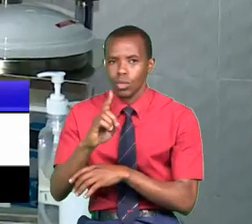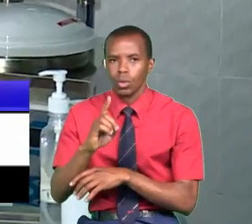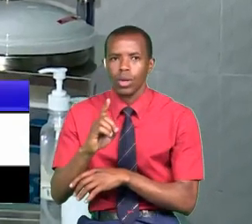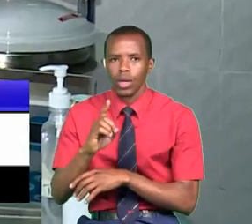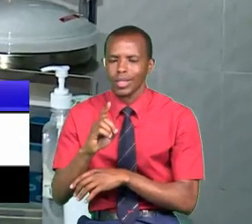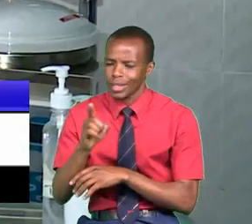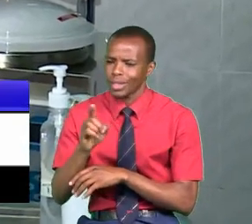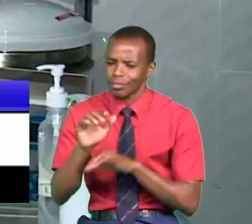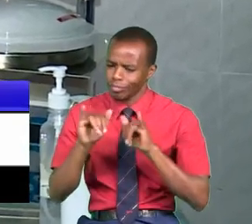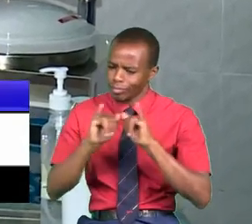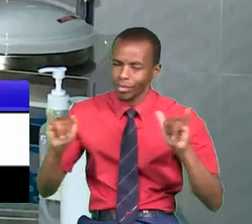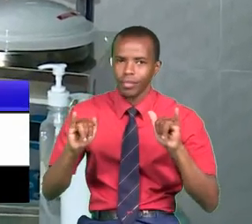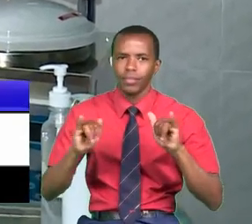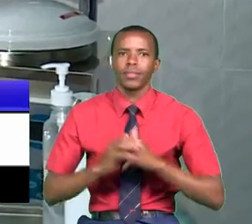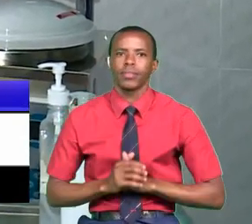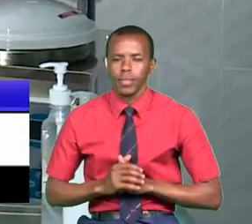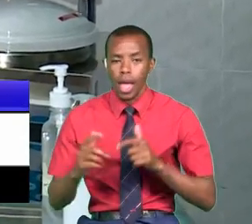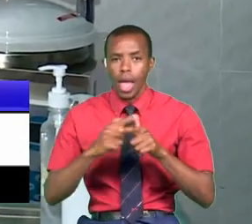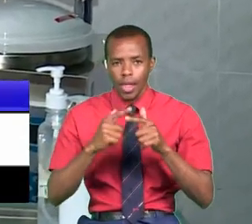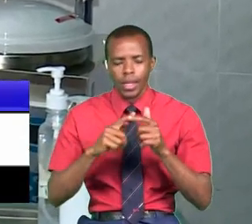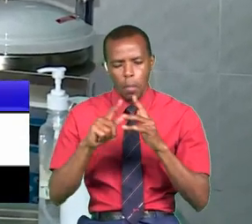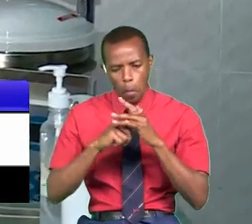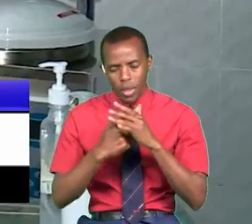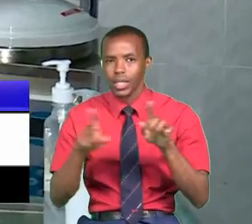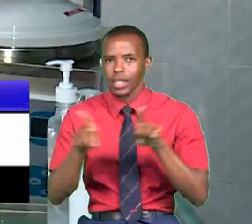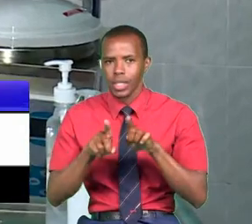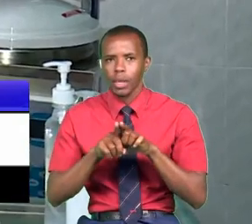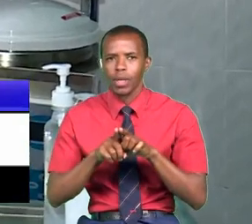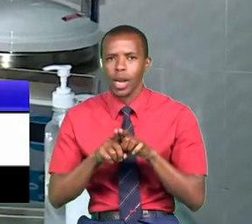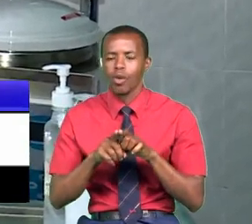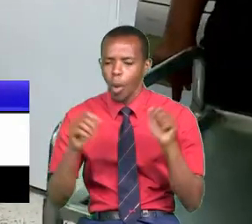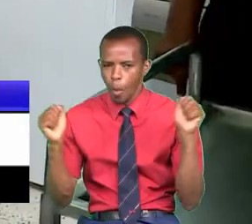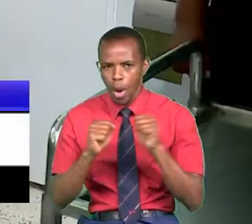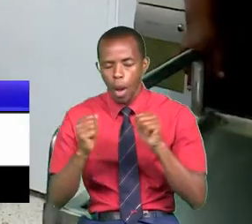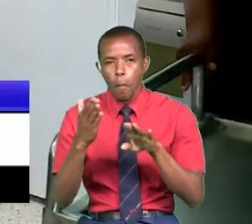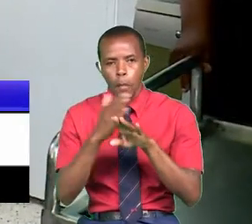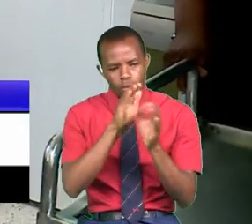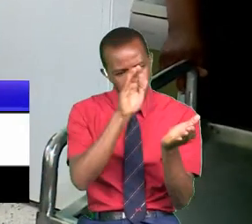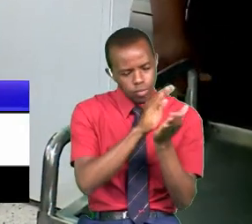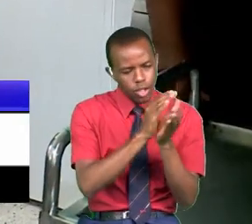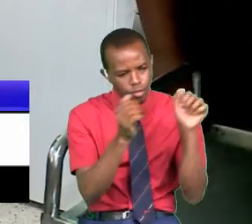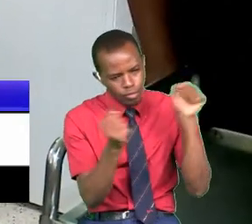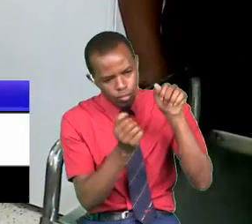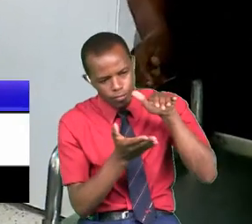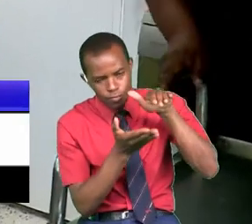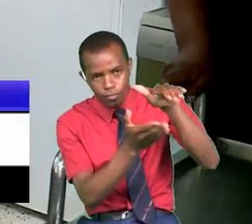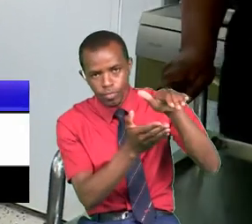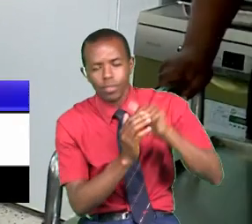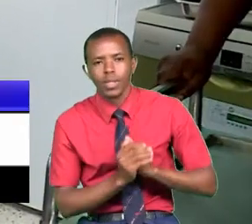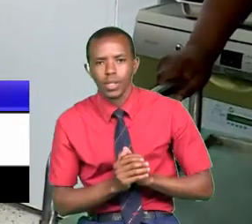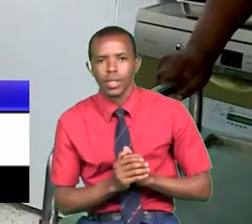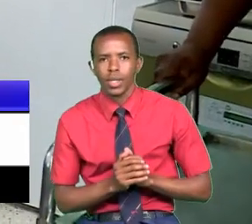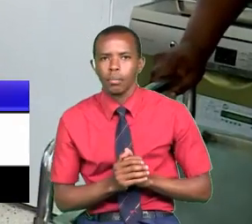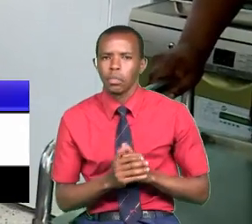it is well pasteurized. Then the same machine cools it before it is stored in a refrigerator with a